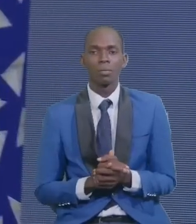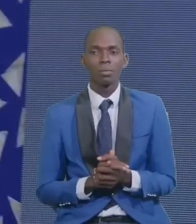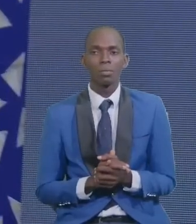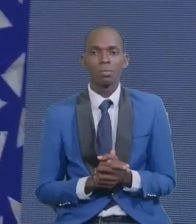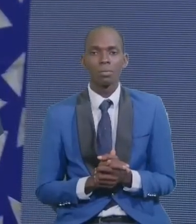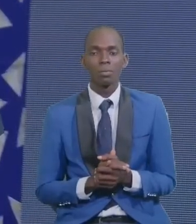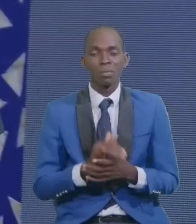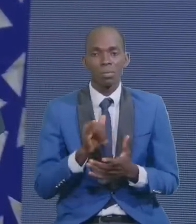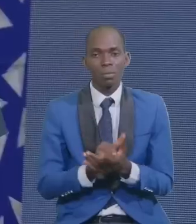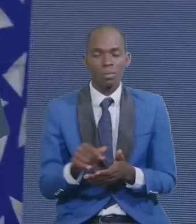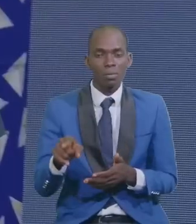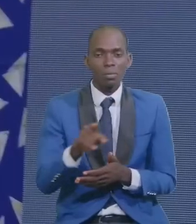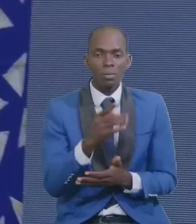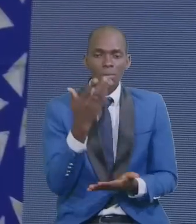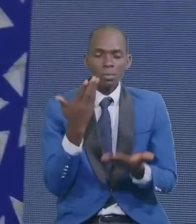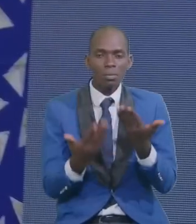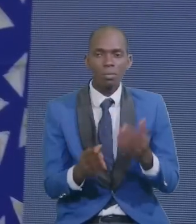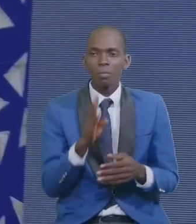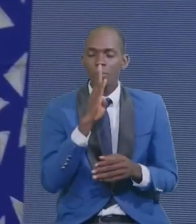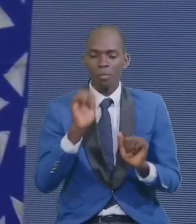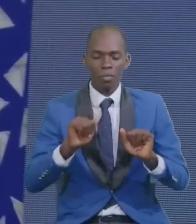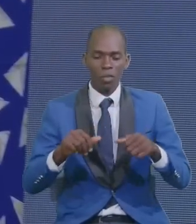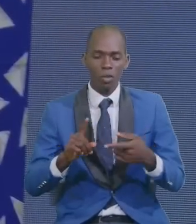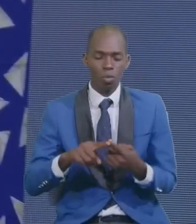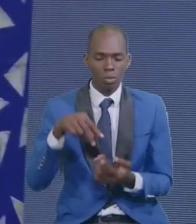that ye may be able to stand